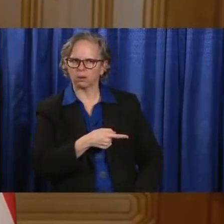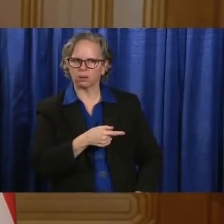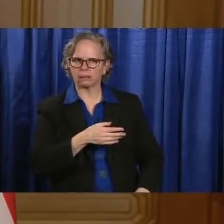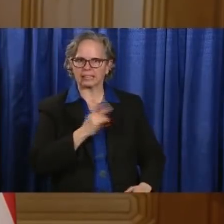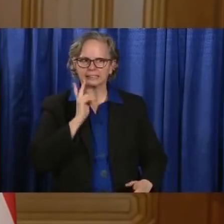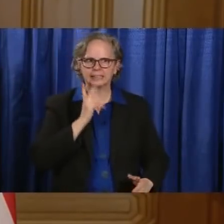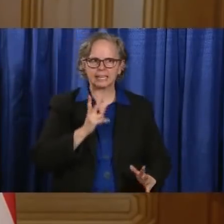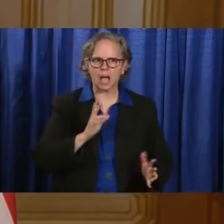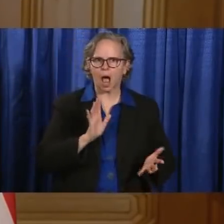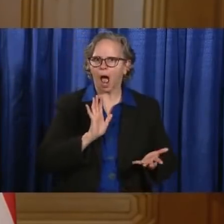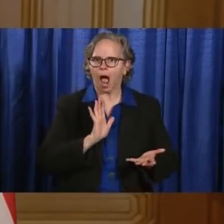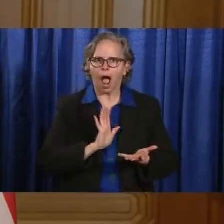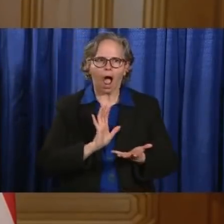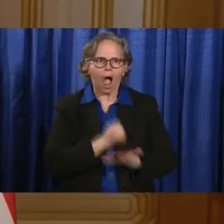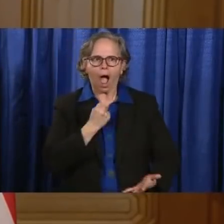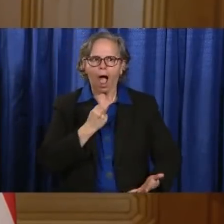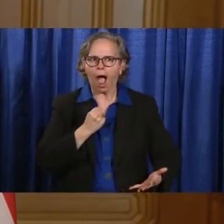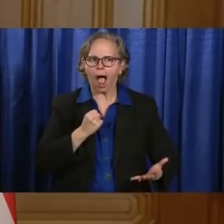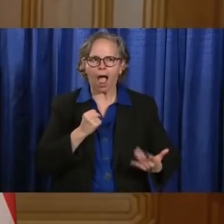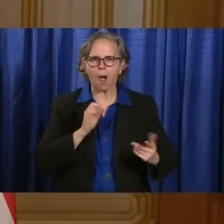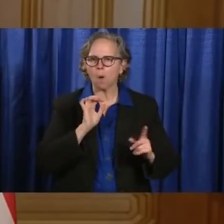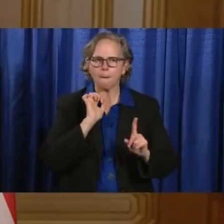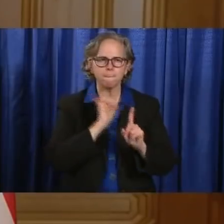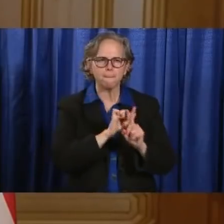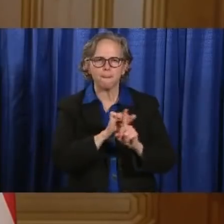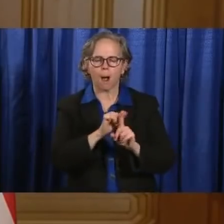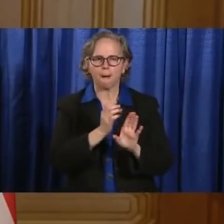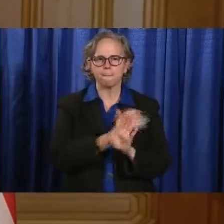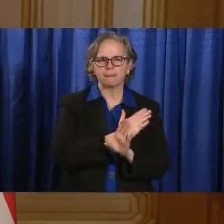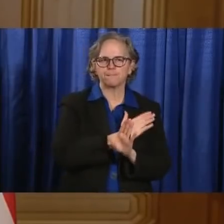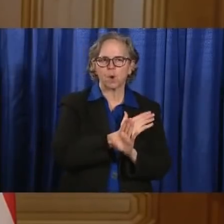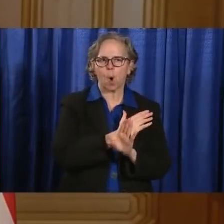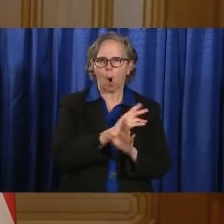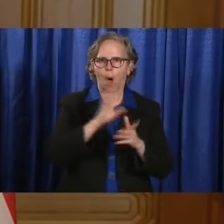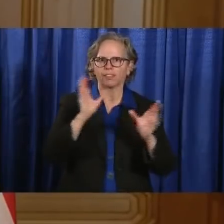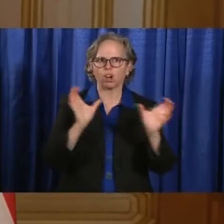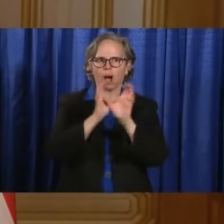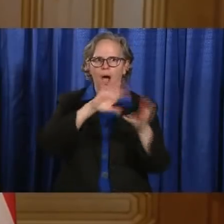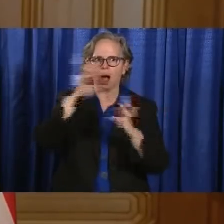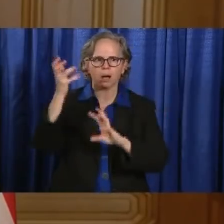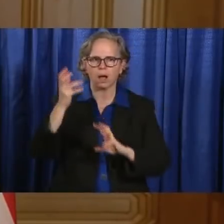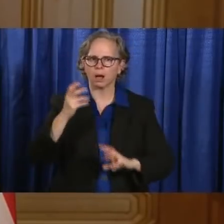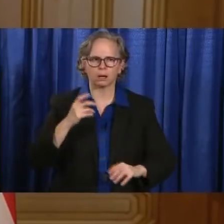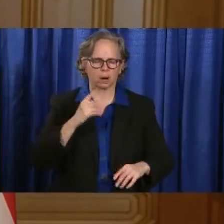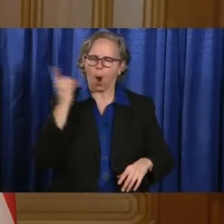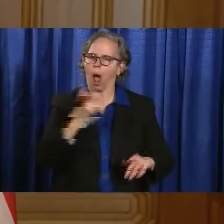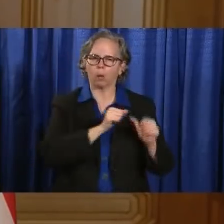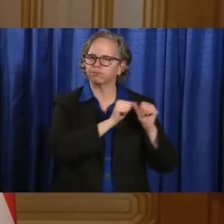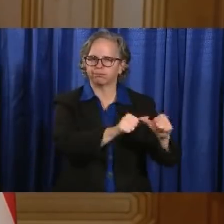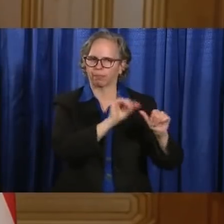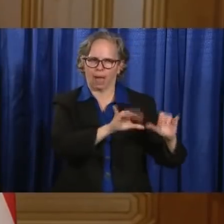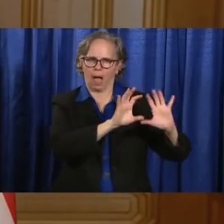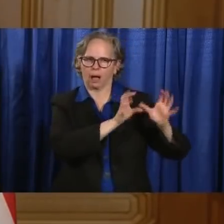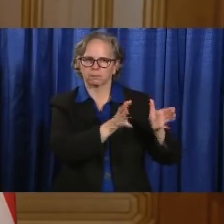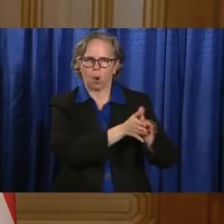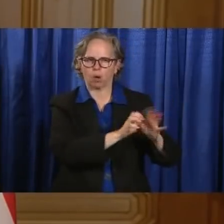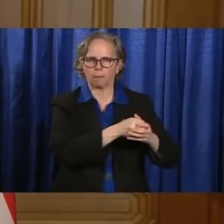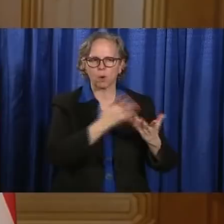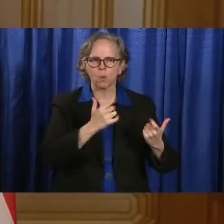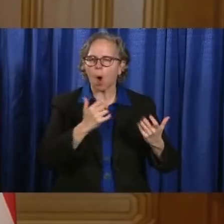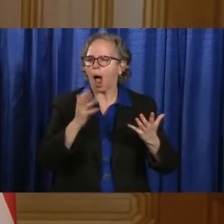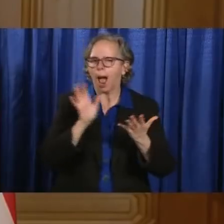They were scam artists before. They're still scam artists. They'll always be scam artists, probably. And they come in and they want to prey on people.